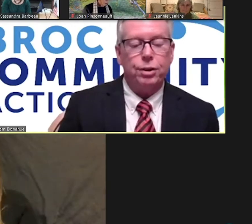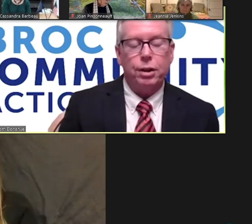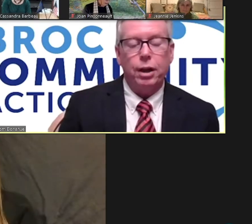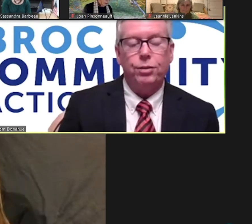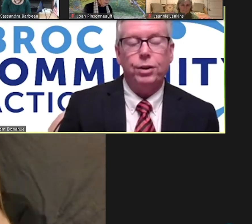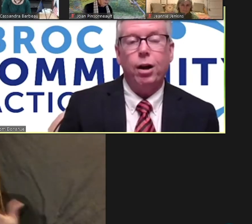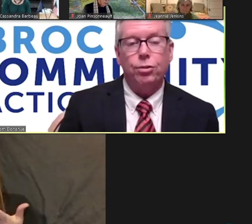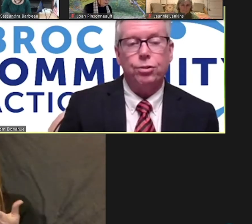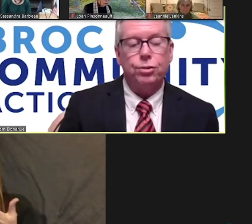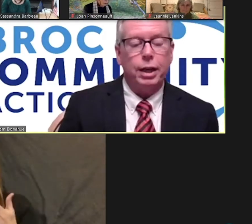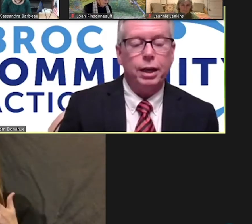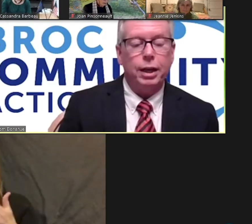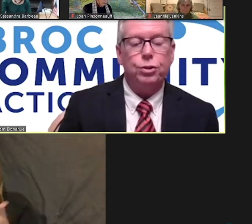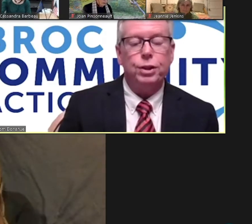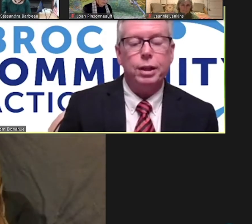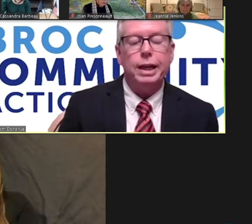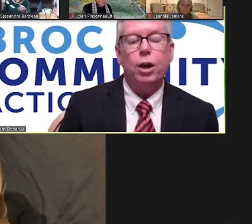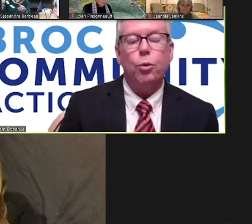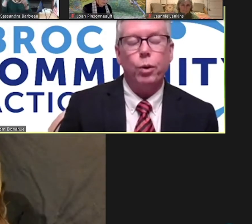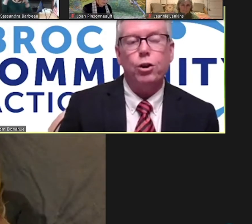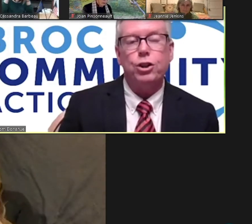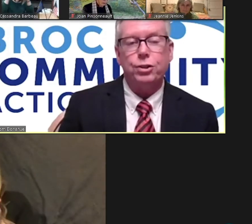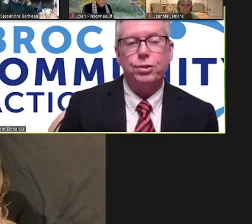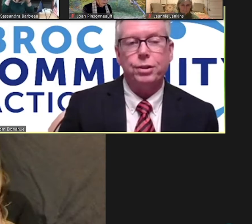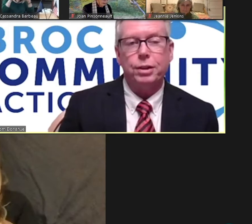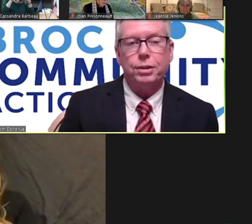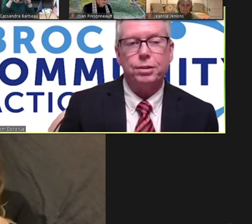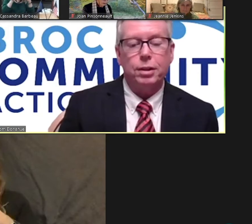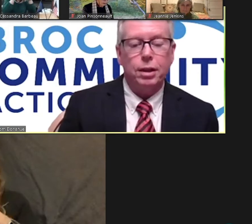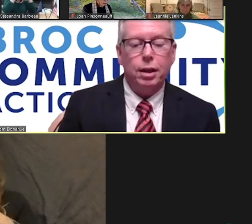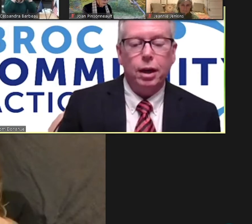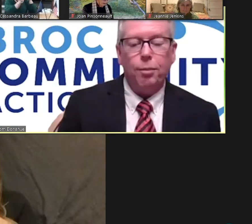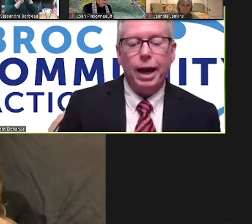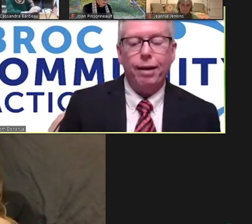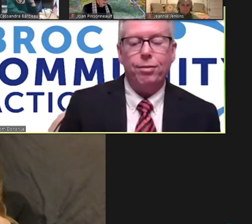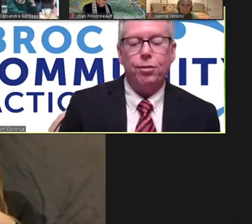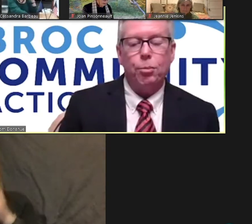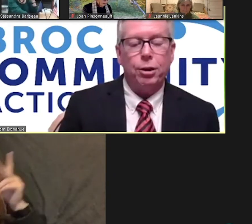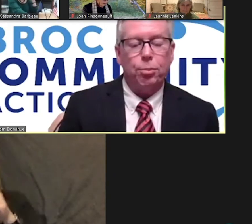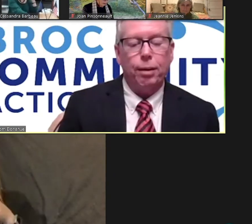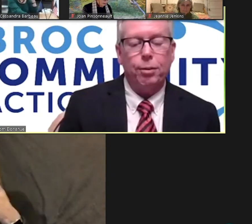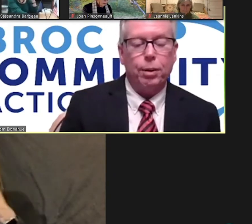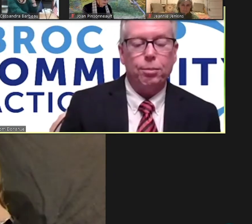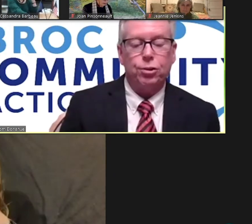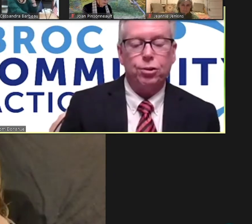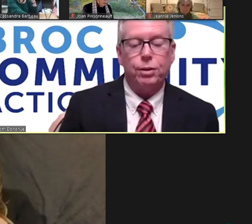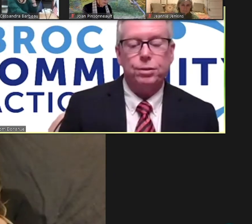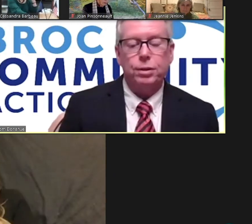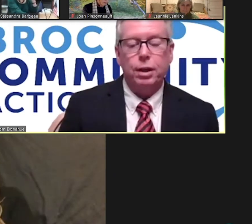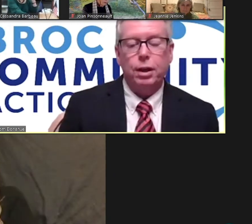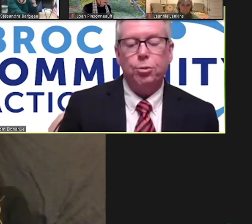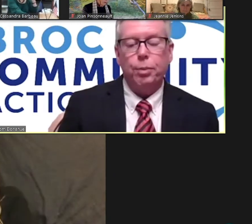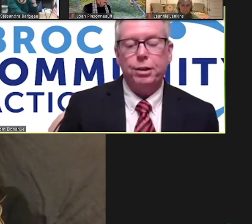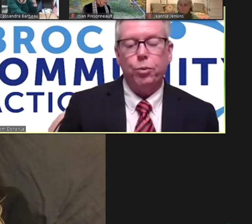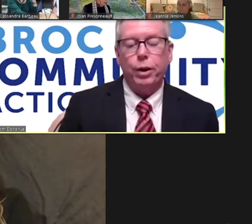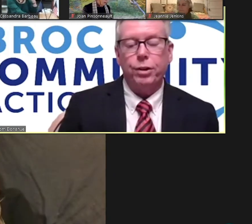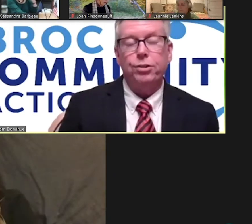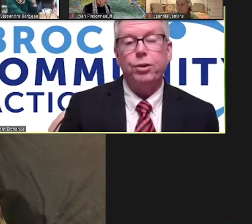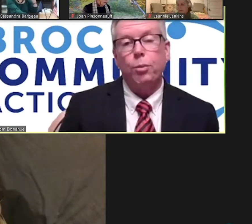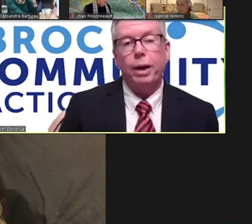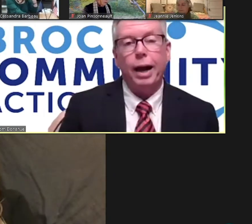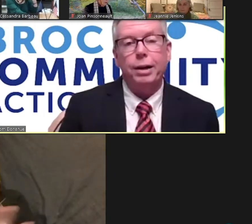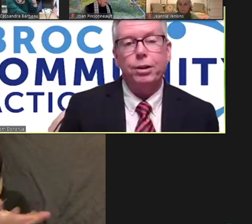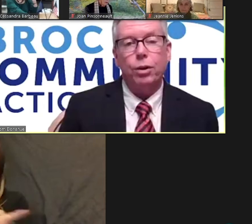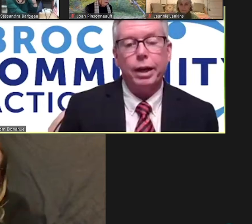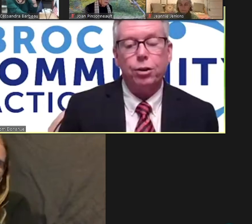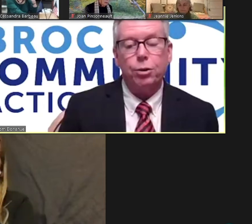of thousands of dollars in utility arrearage assistance on behalf of the Vermont Department of Public Service to Bennington